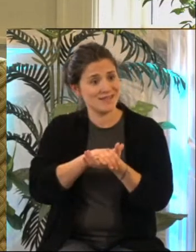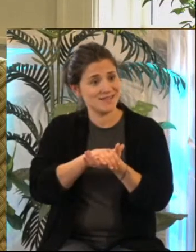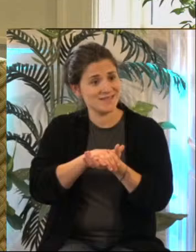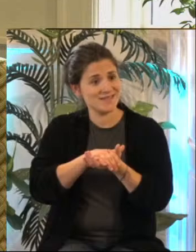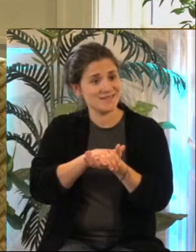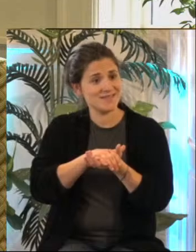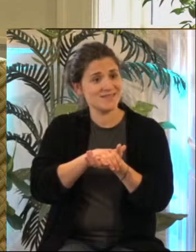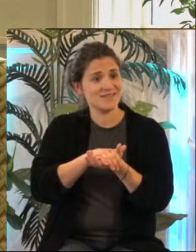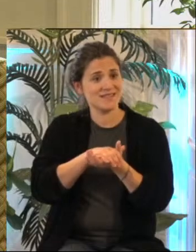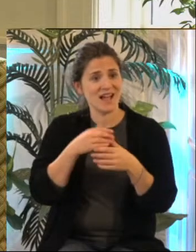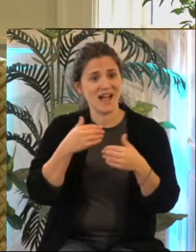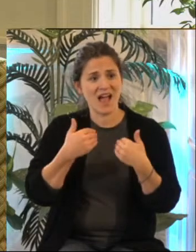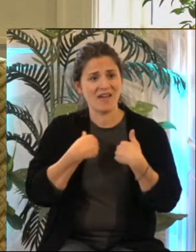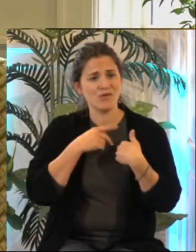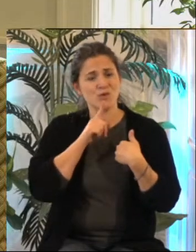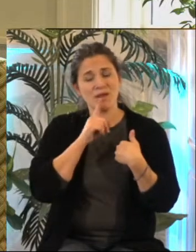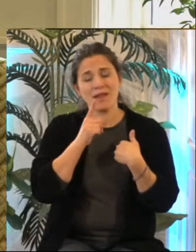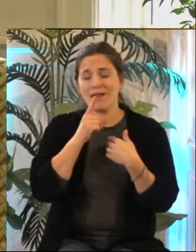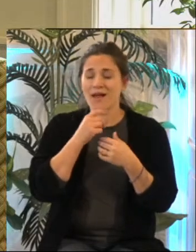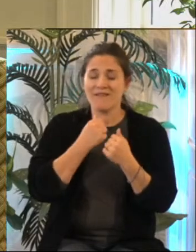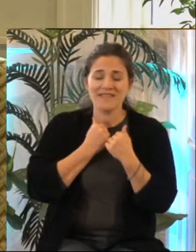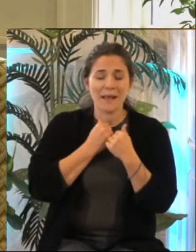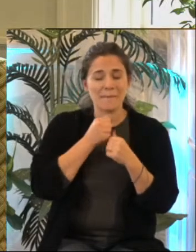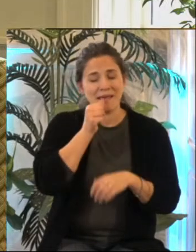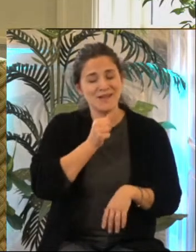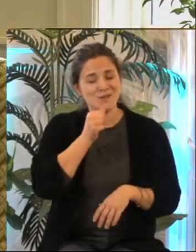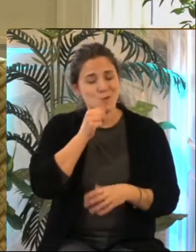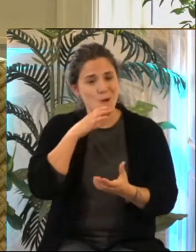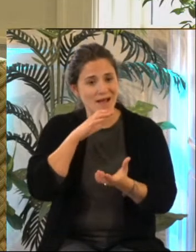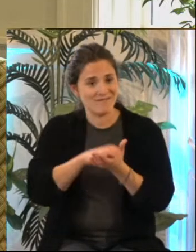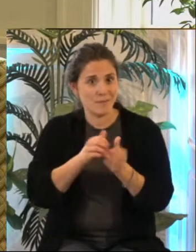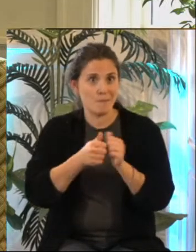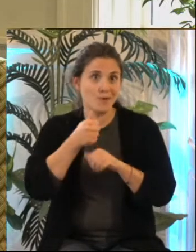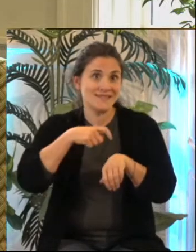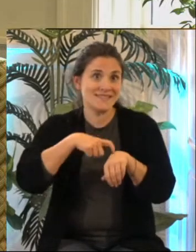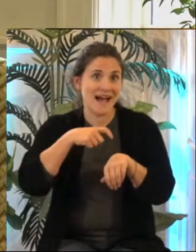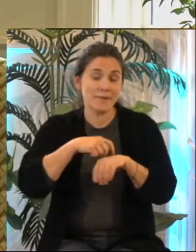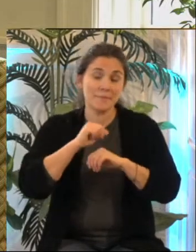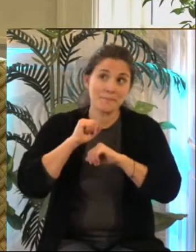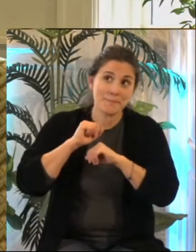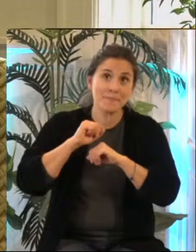have such a loving and patient wife most of the time,